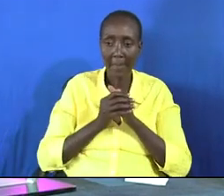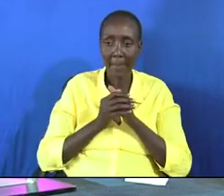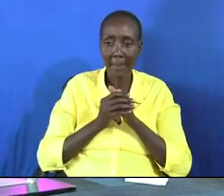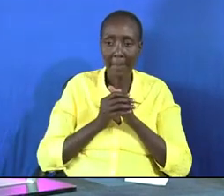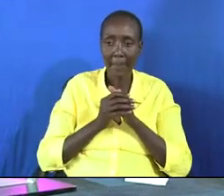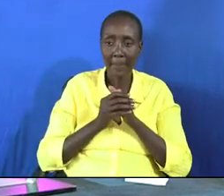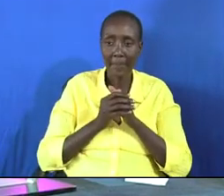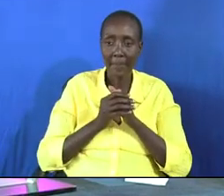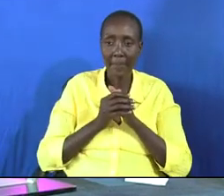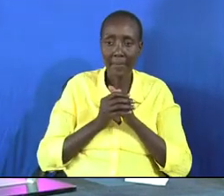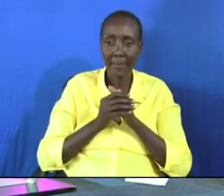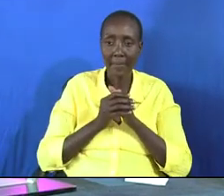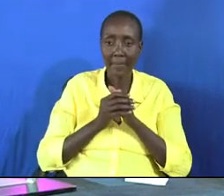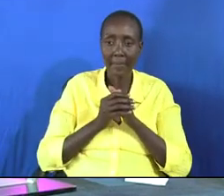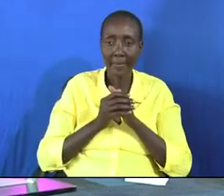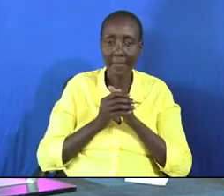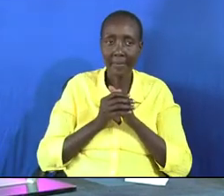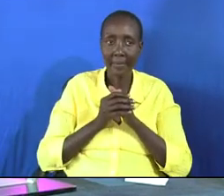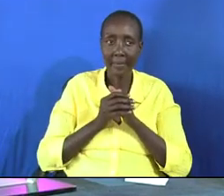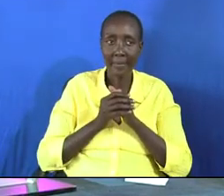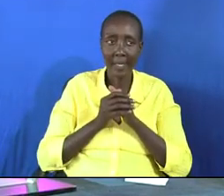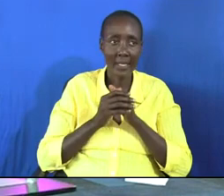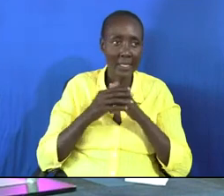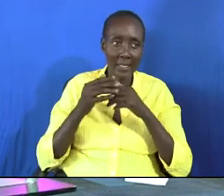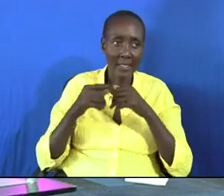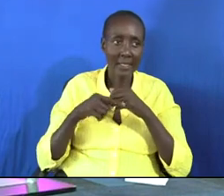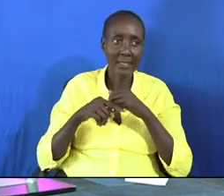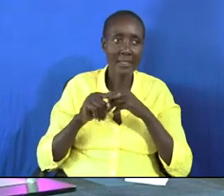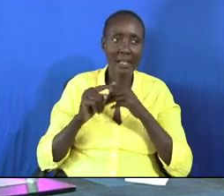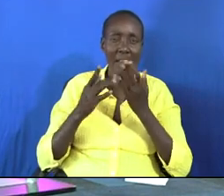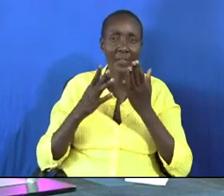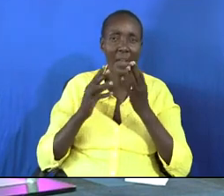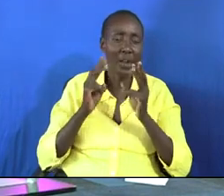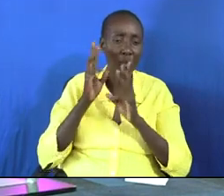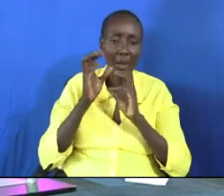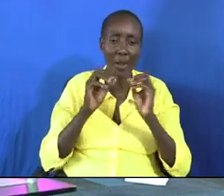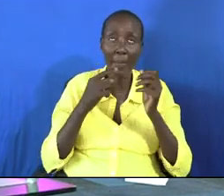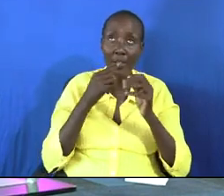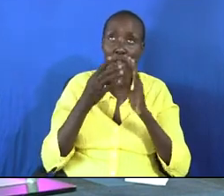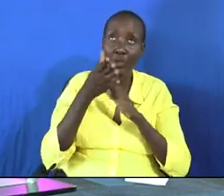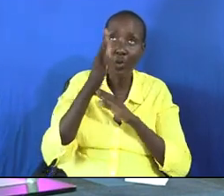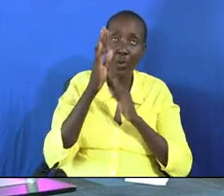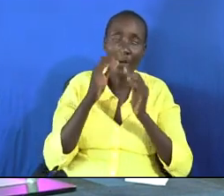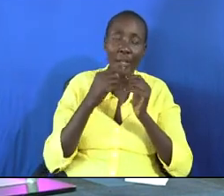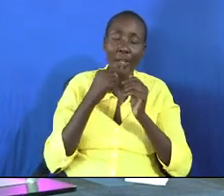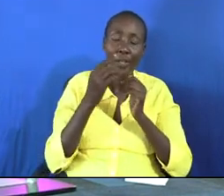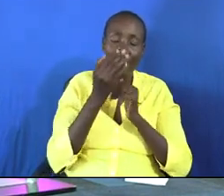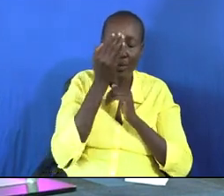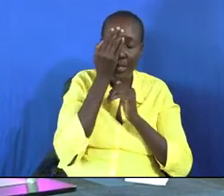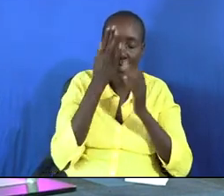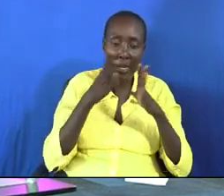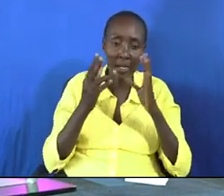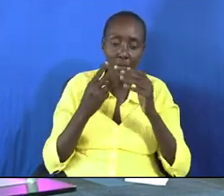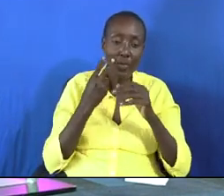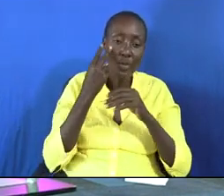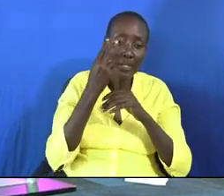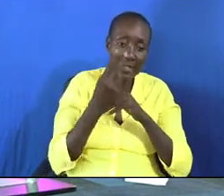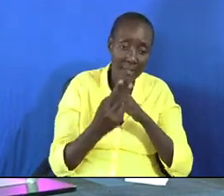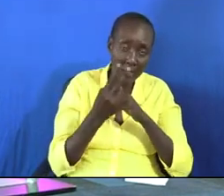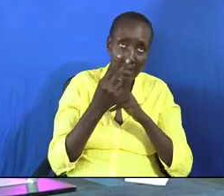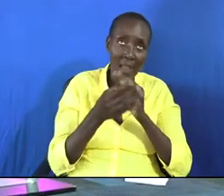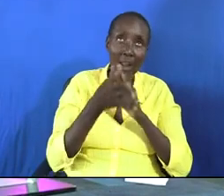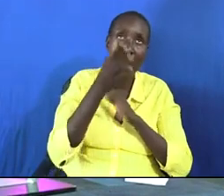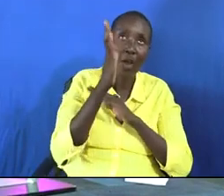He did not know how God was going to do it, but he had told God, the Israelites, you will see God's